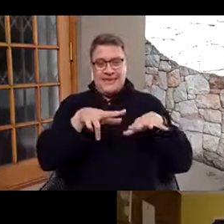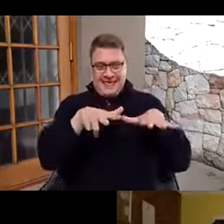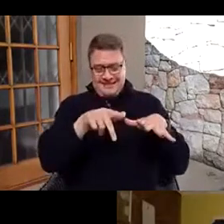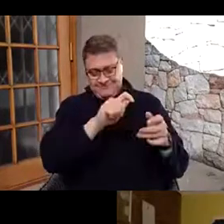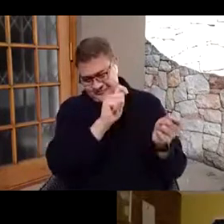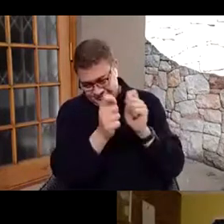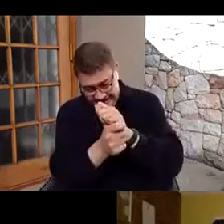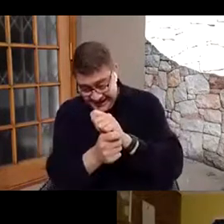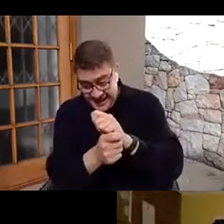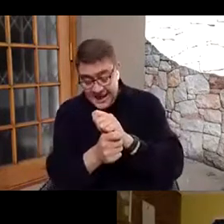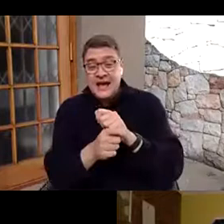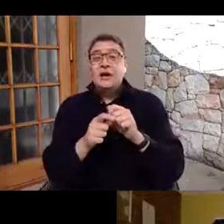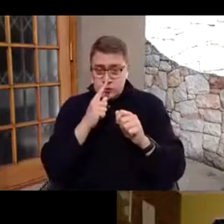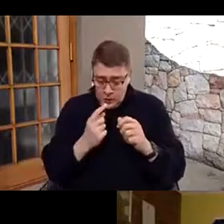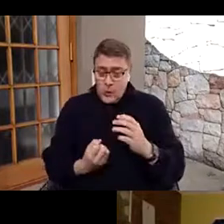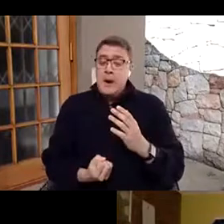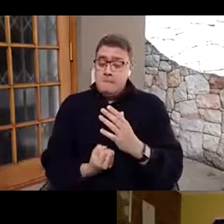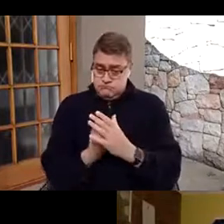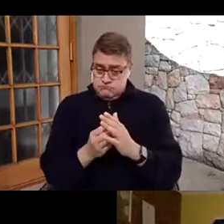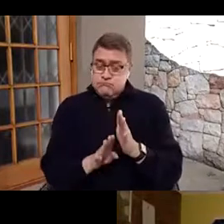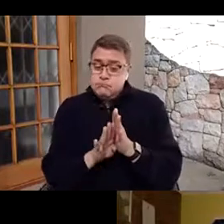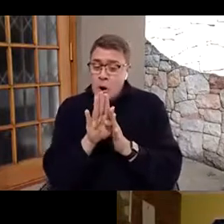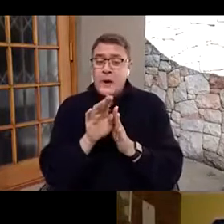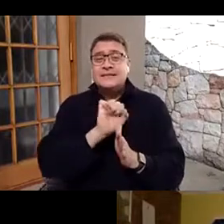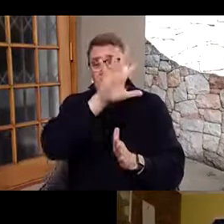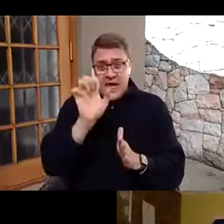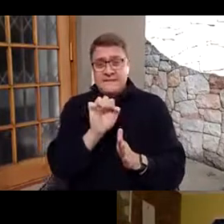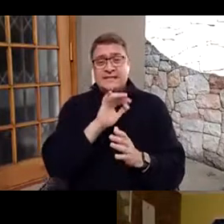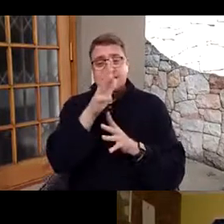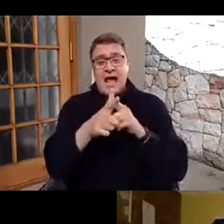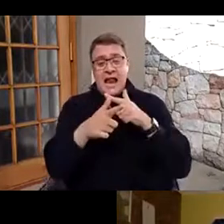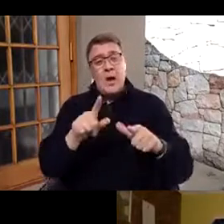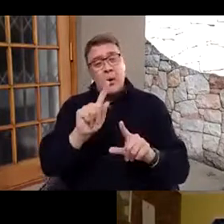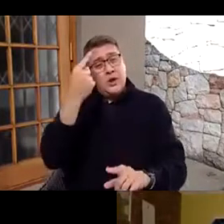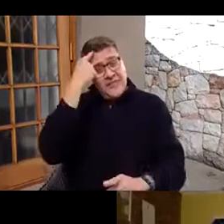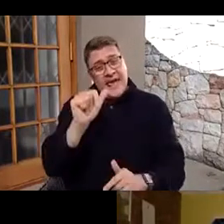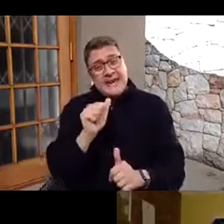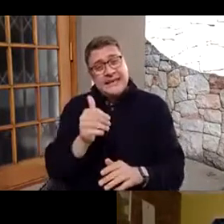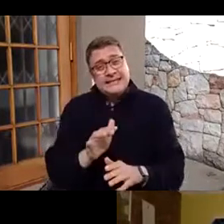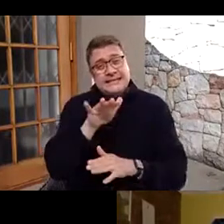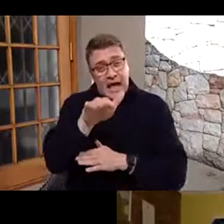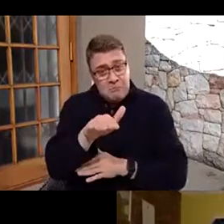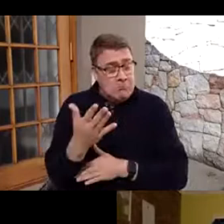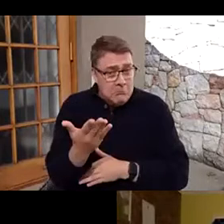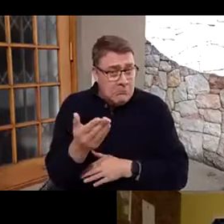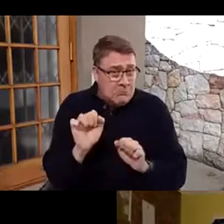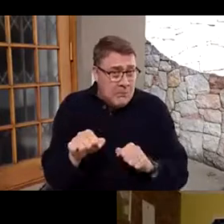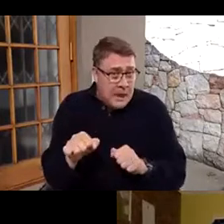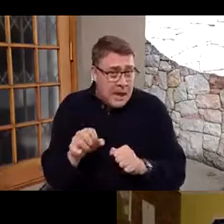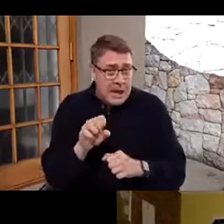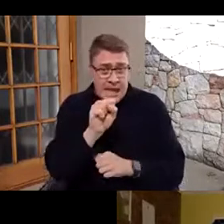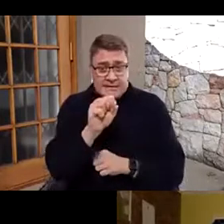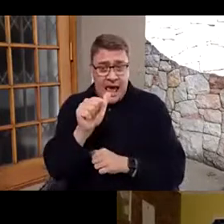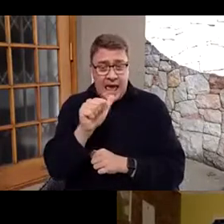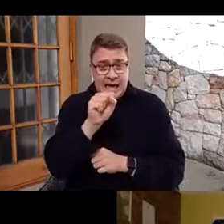South African Sign Language. What would you say the next step is? Would you say the next step is potentially getting SASL as the 12th